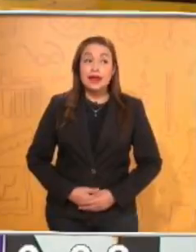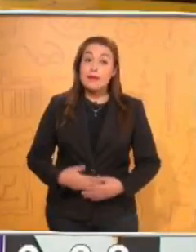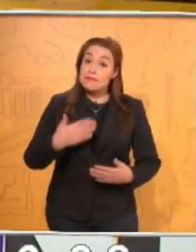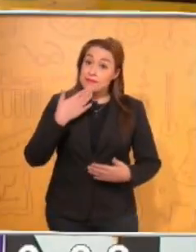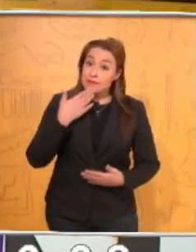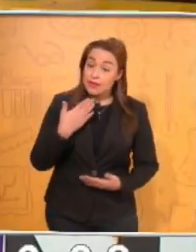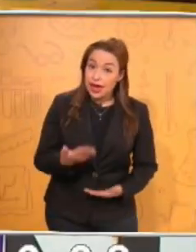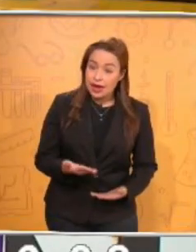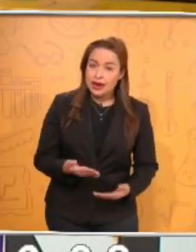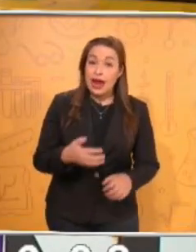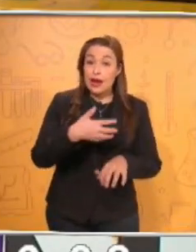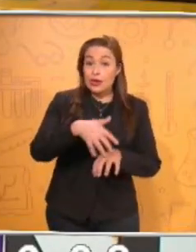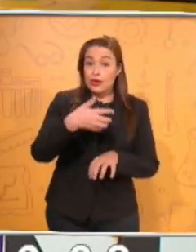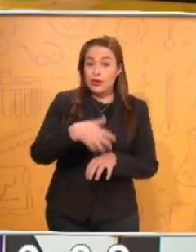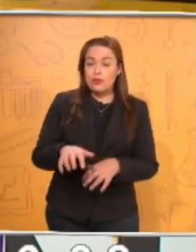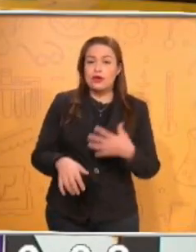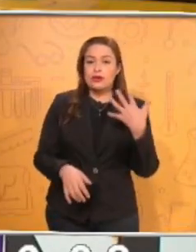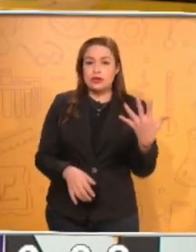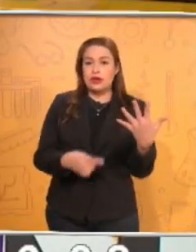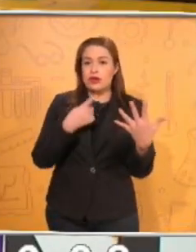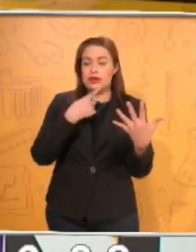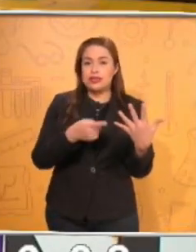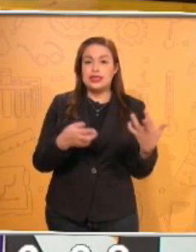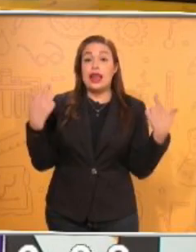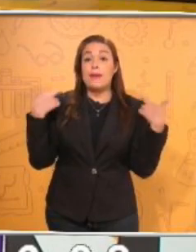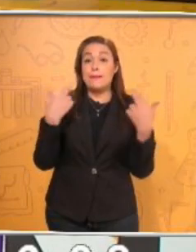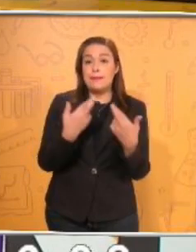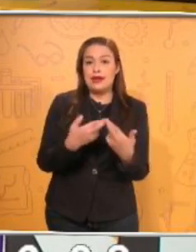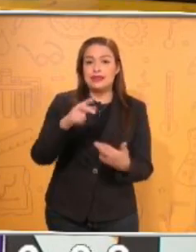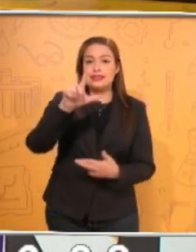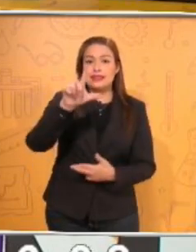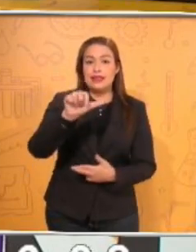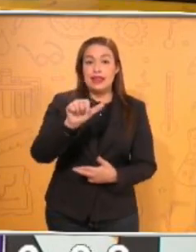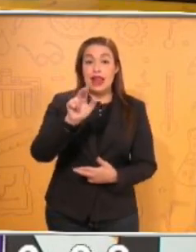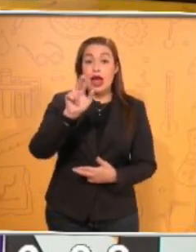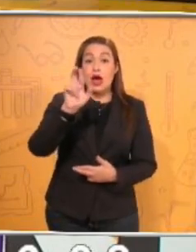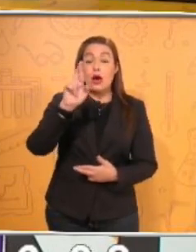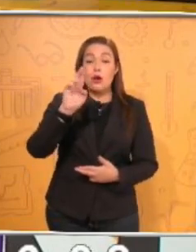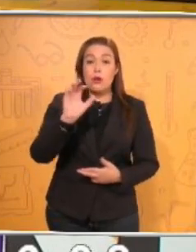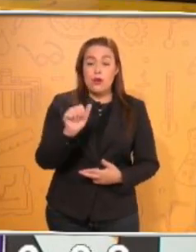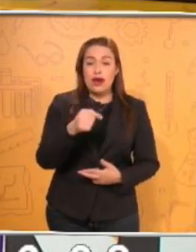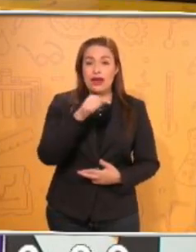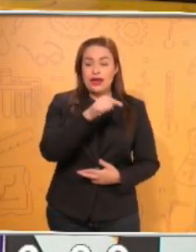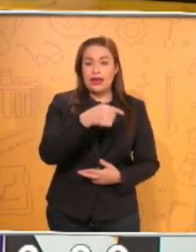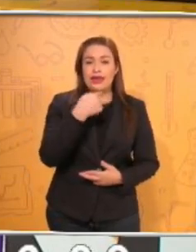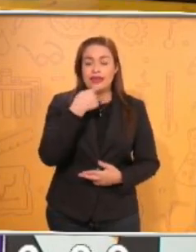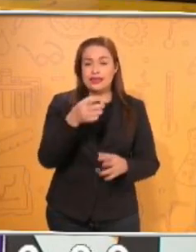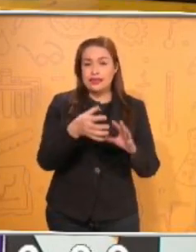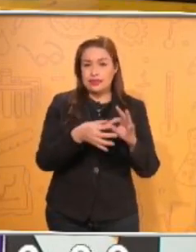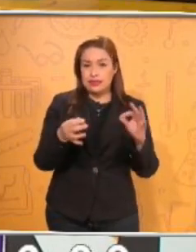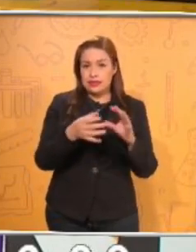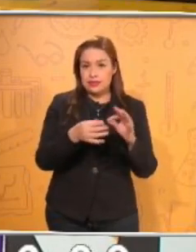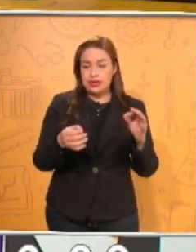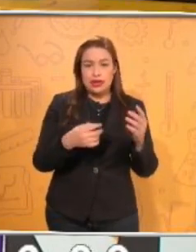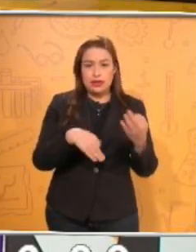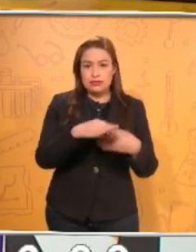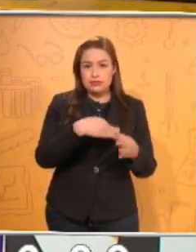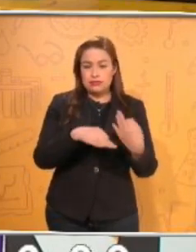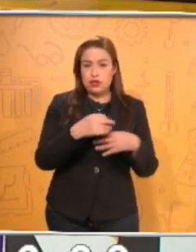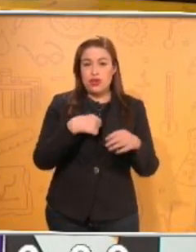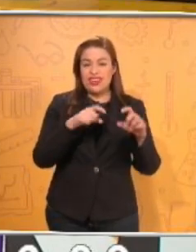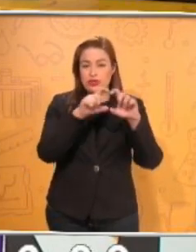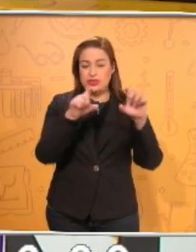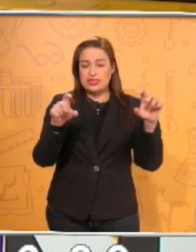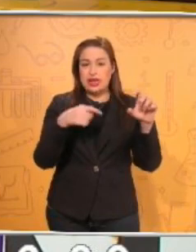Well, number 5, Teacher Laura. Then we have the space to fill in the blank to complete the expression,